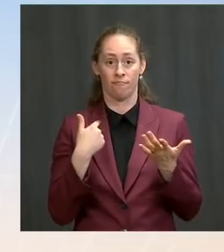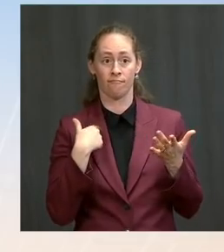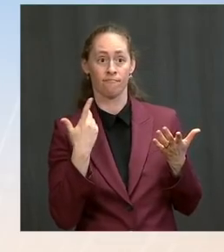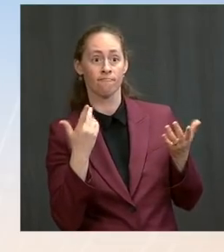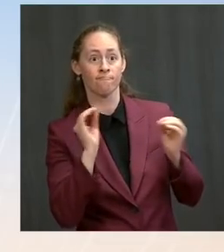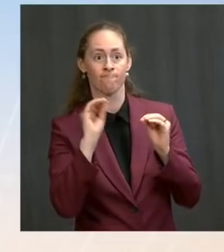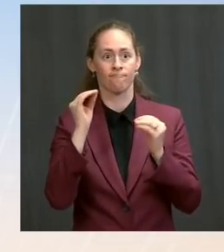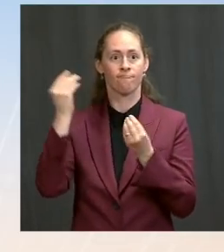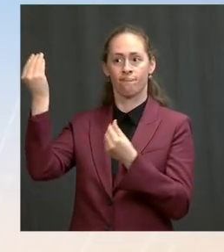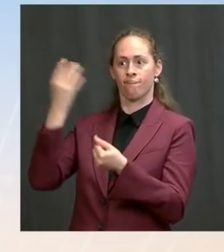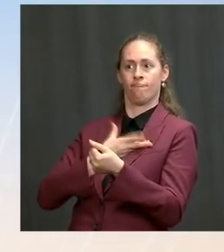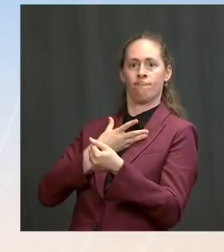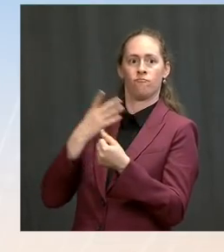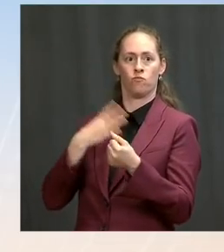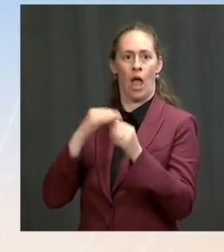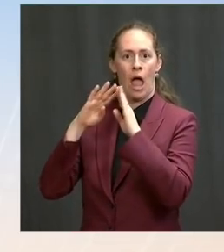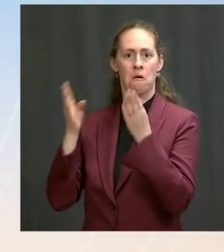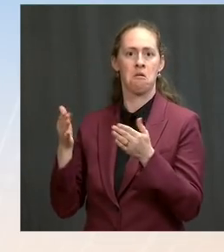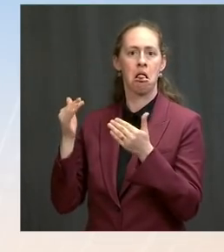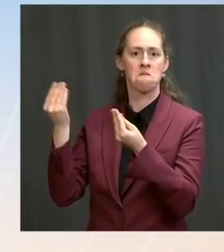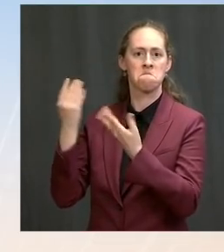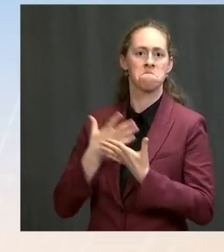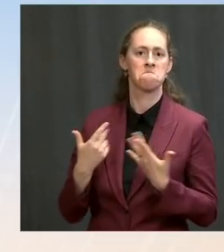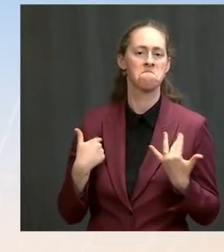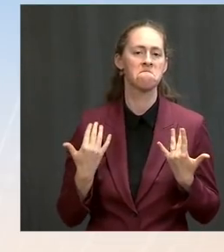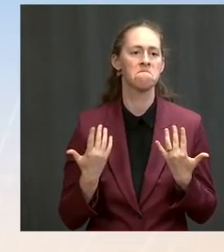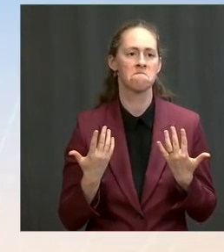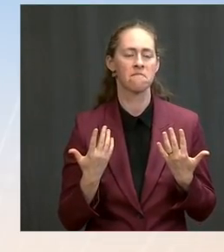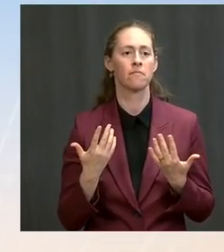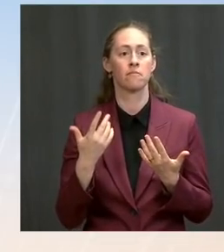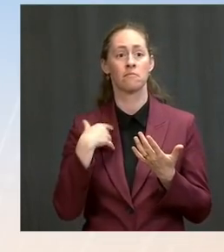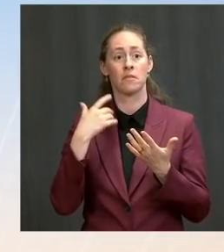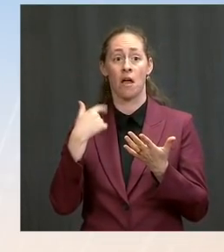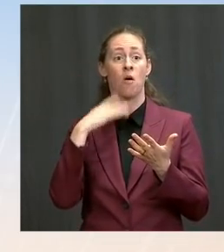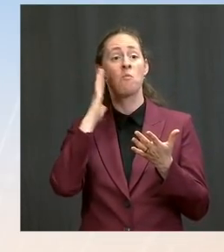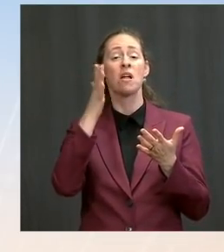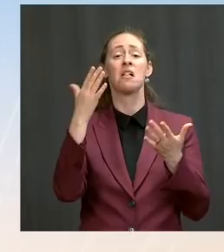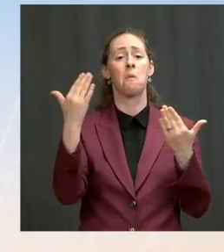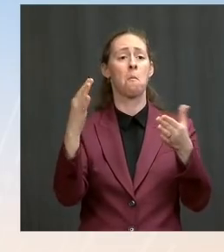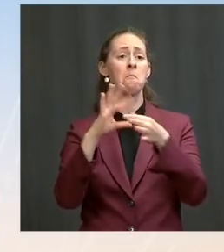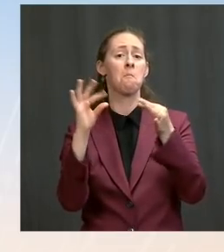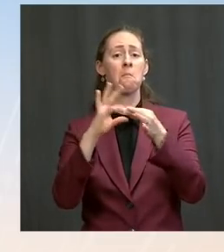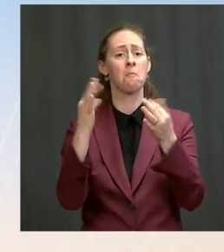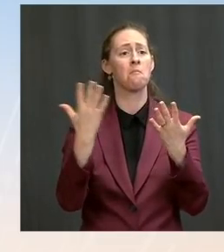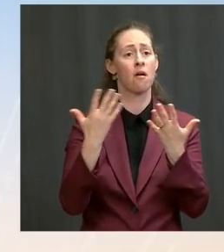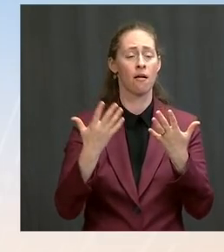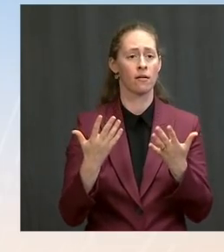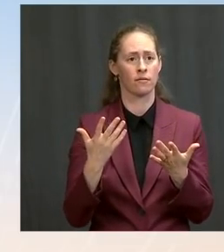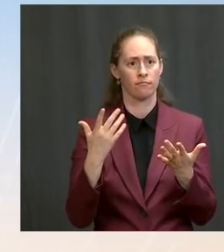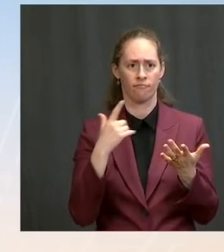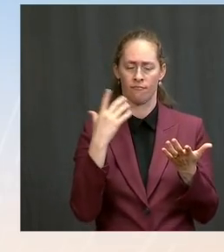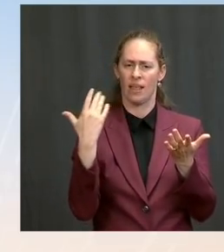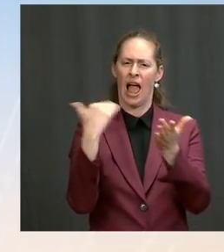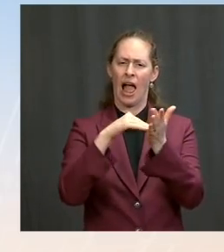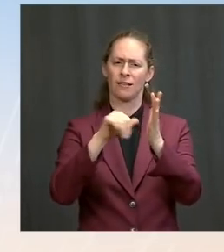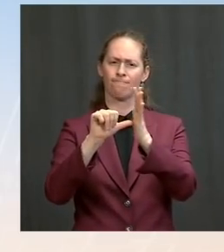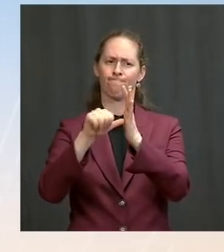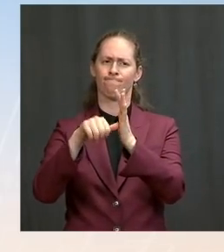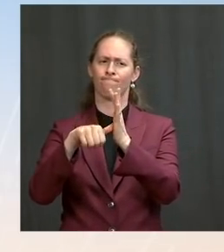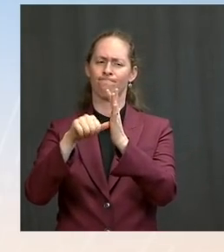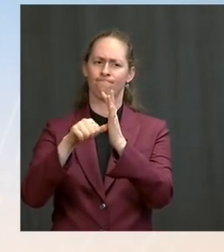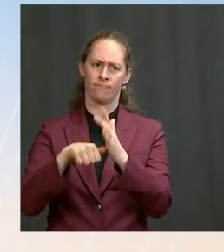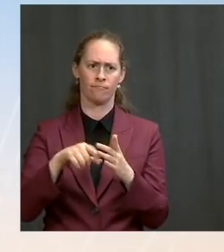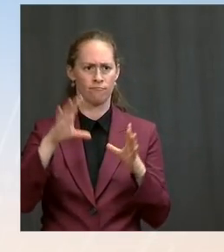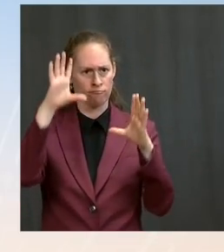from the White House to that announcement. I will say, which you touched on, and I'll just use the opportunity to reiterate, that the president has long been